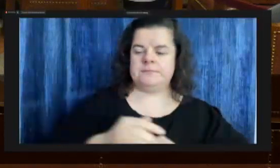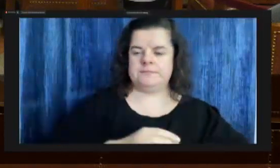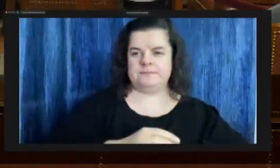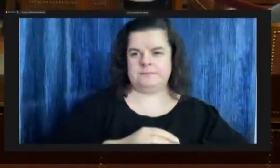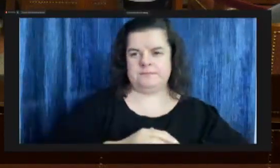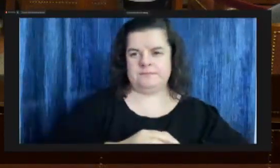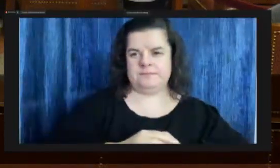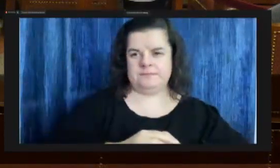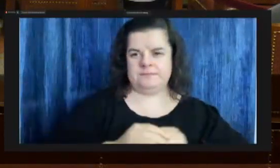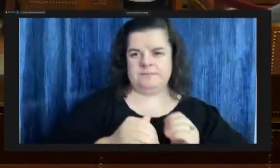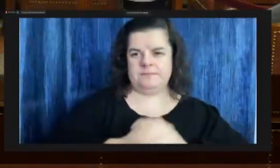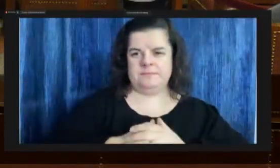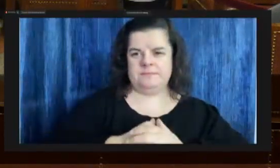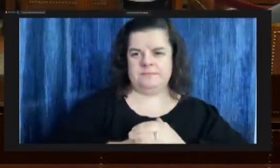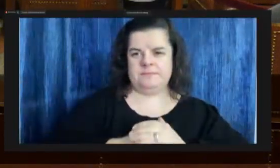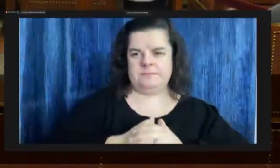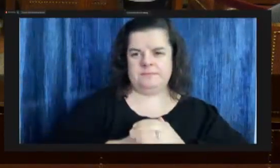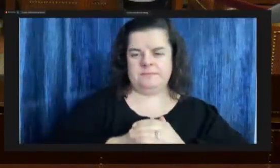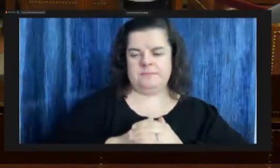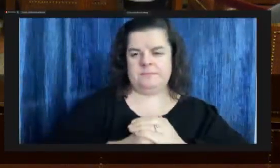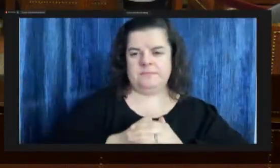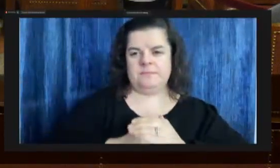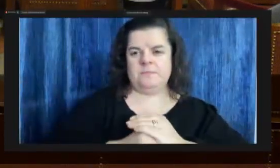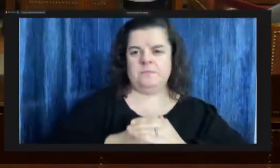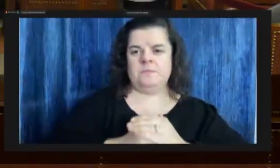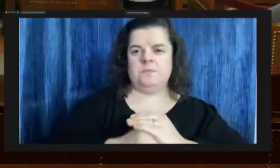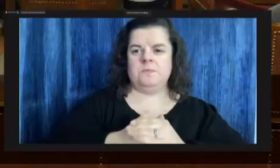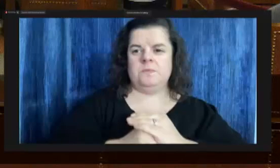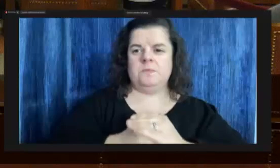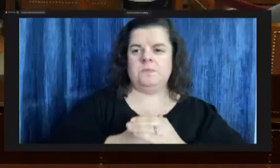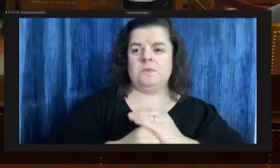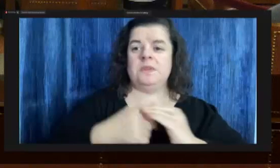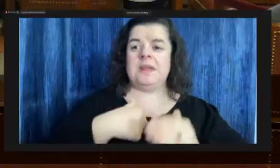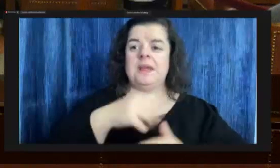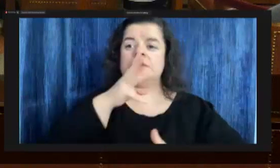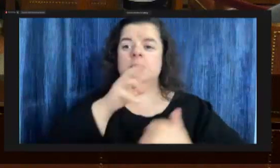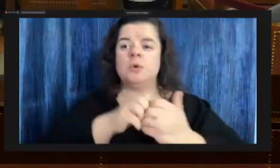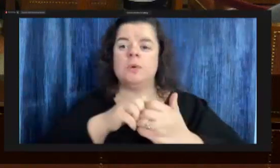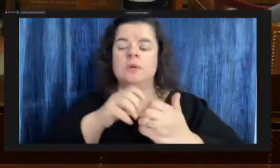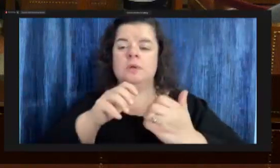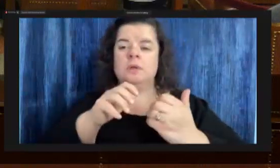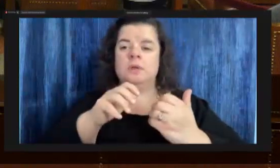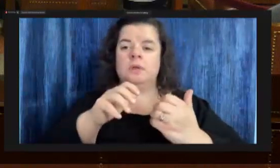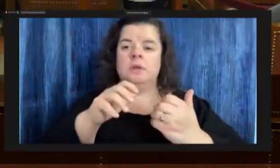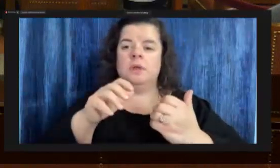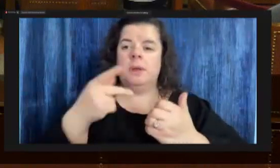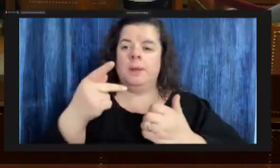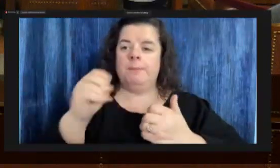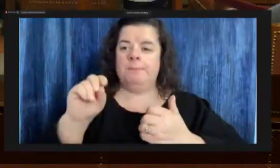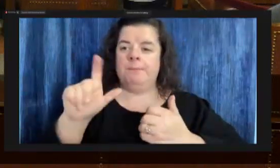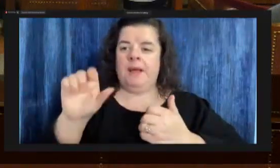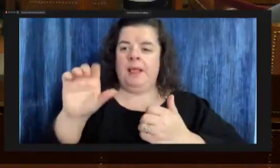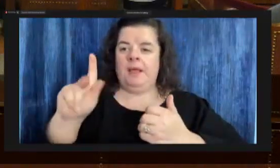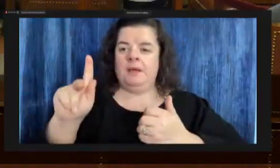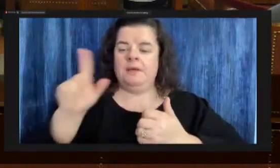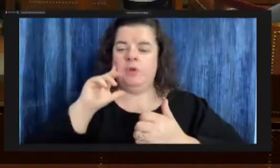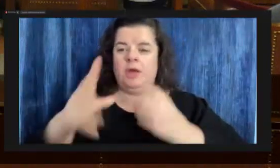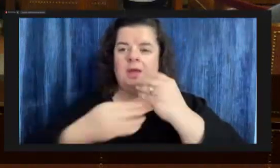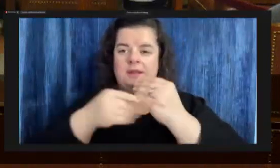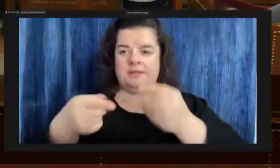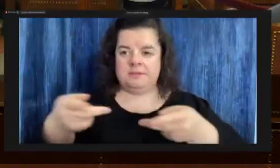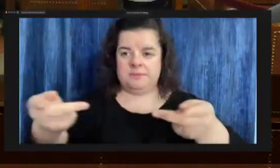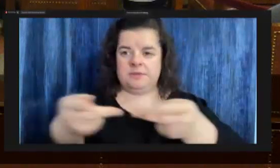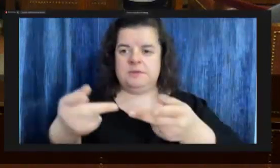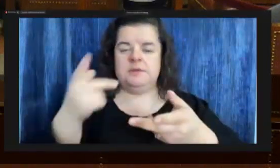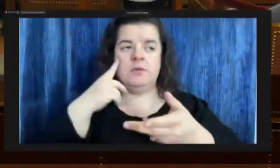Yeah, exactly. I'll catch my breath. Yes. I spoke with Deputy Mayor Pollack about adding this position, as